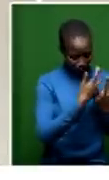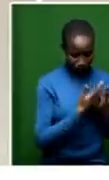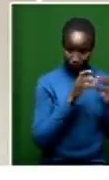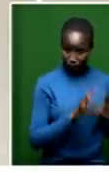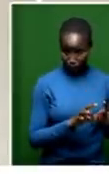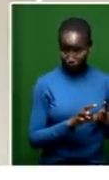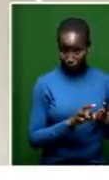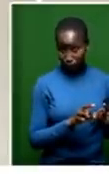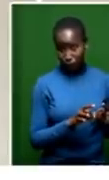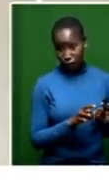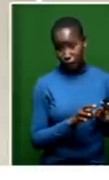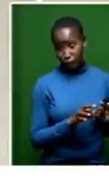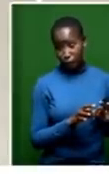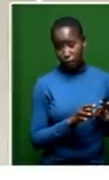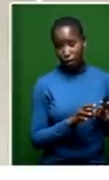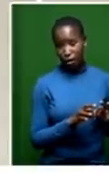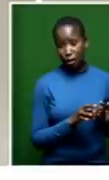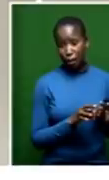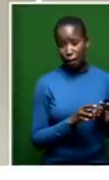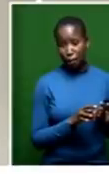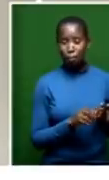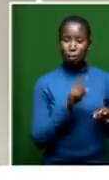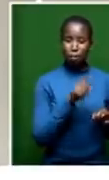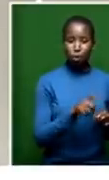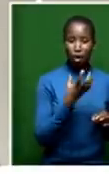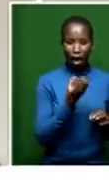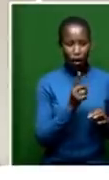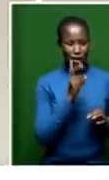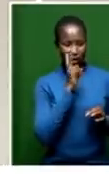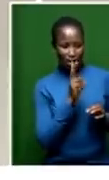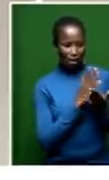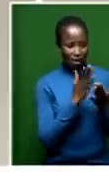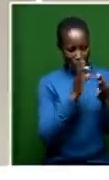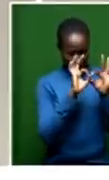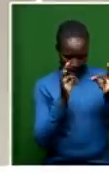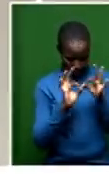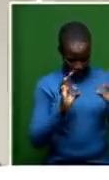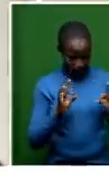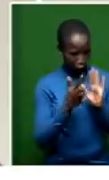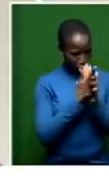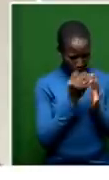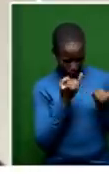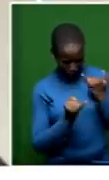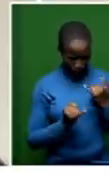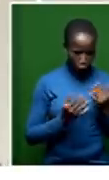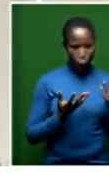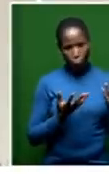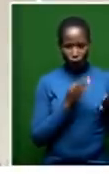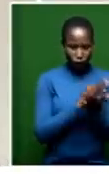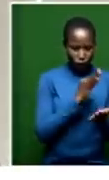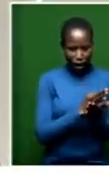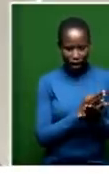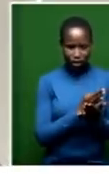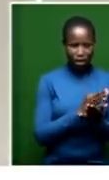have been kind of granular errors in law or facts that they would not have